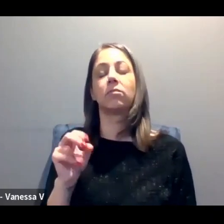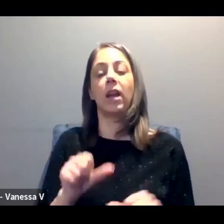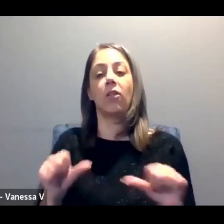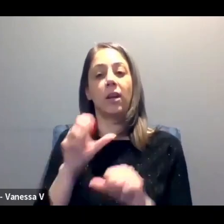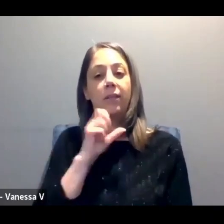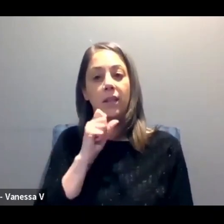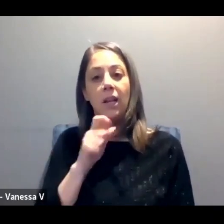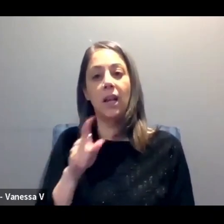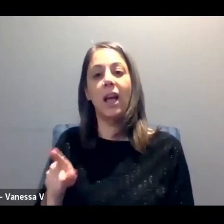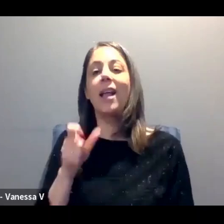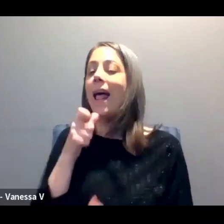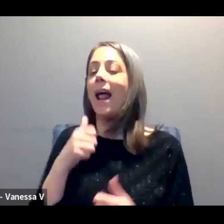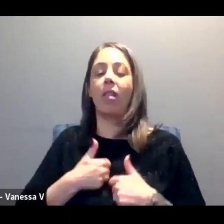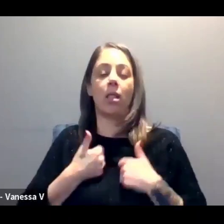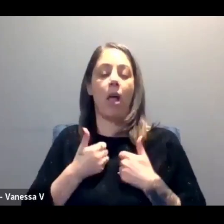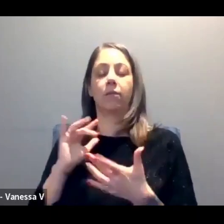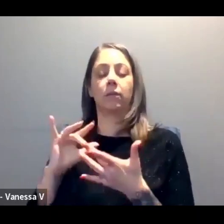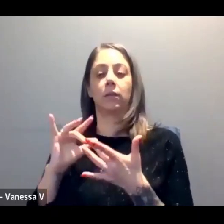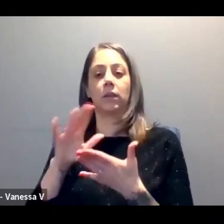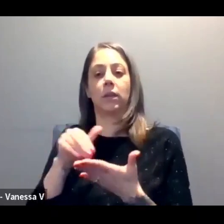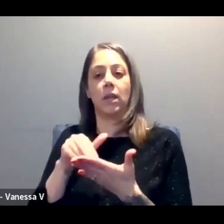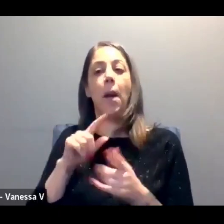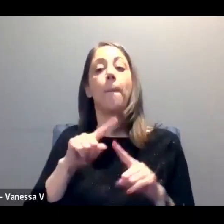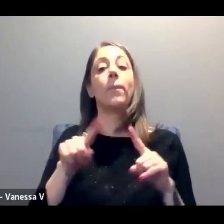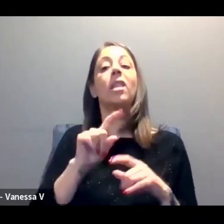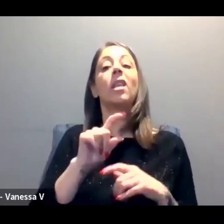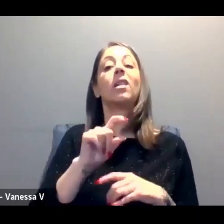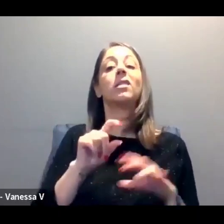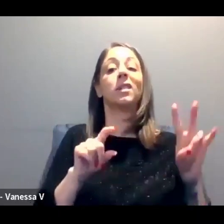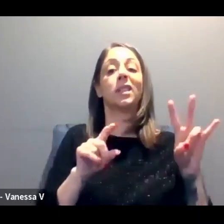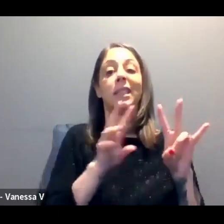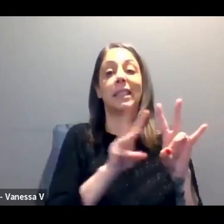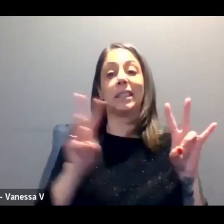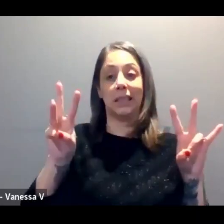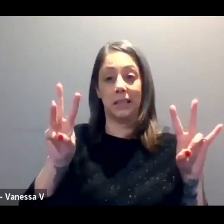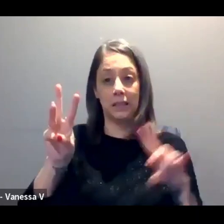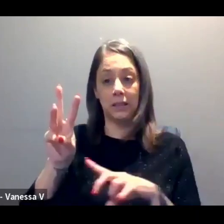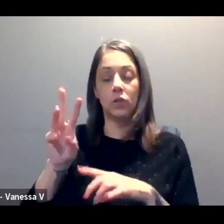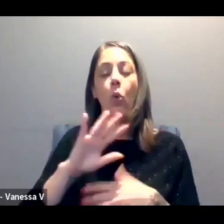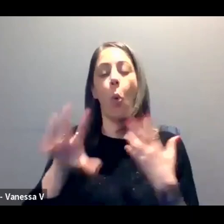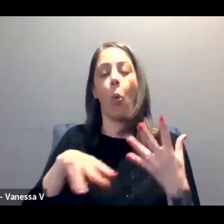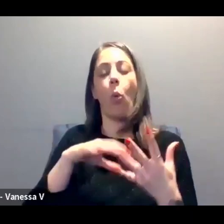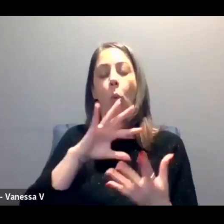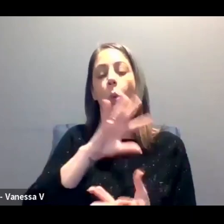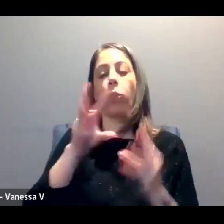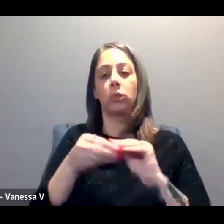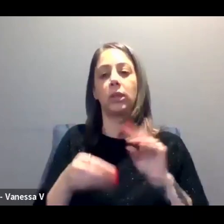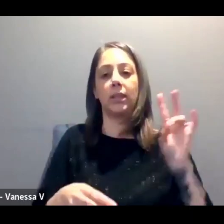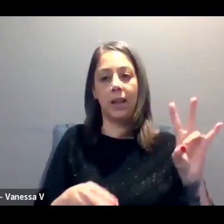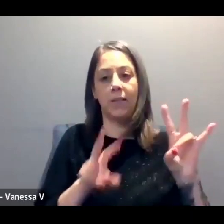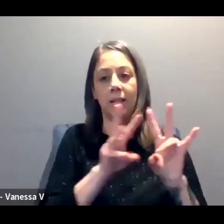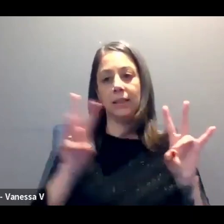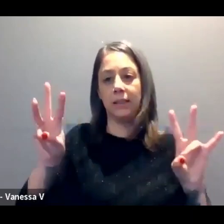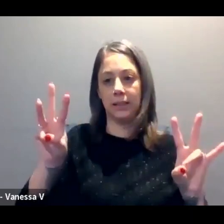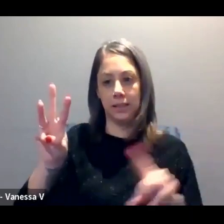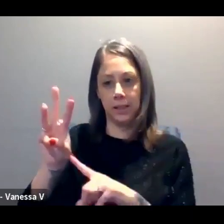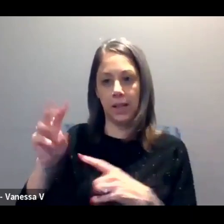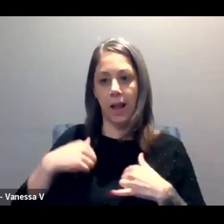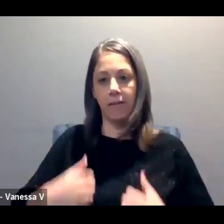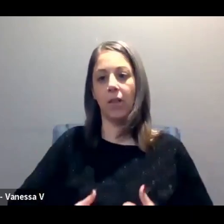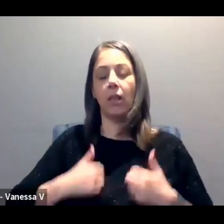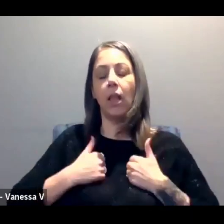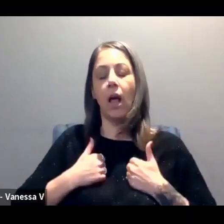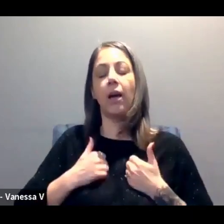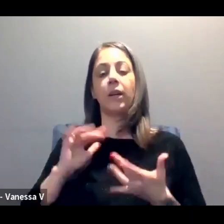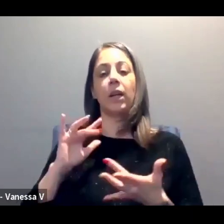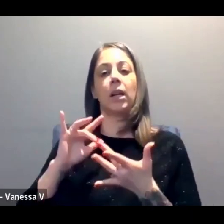a live contact center, but the other 6 of the 7 do. So there are 7 agencies on aging. 6 of those have live contact